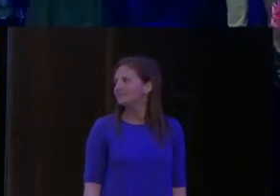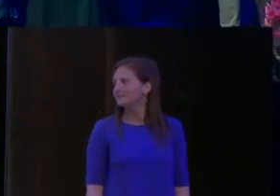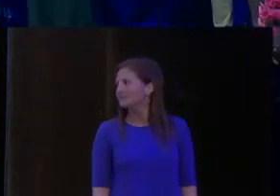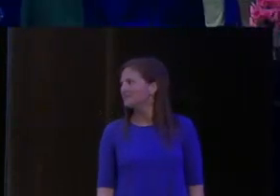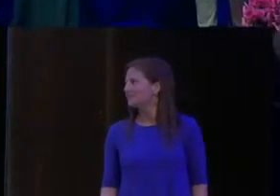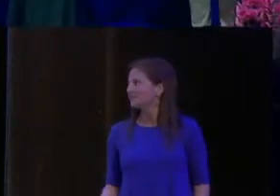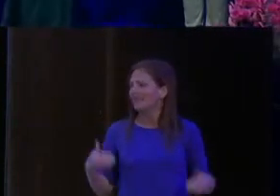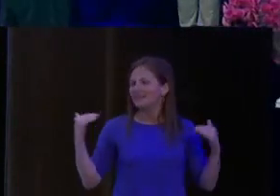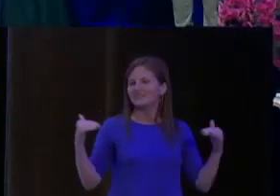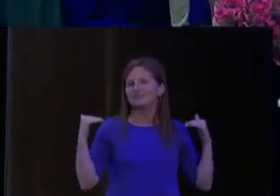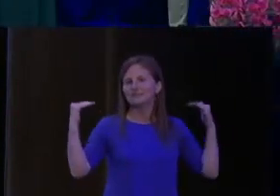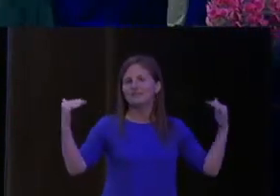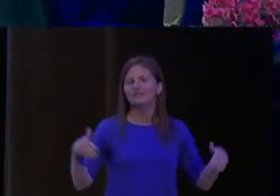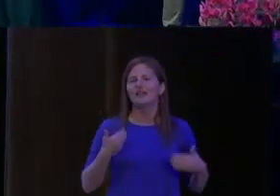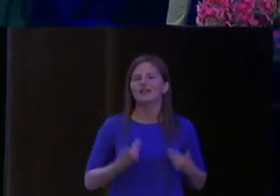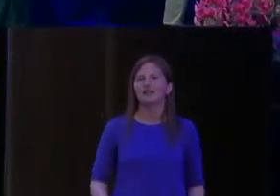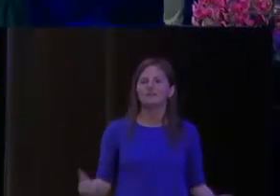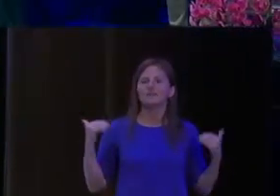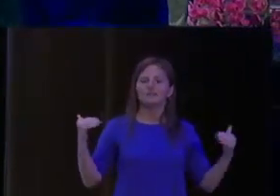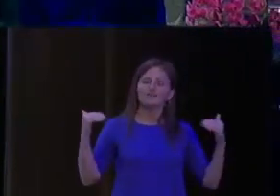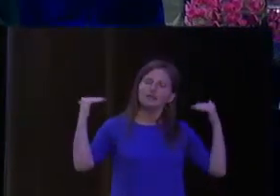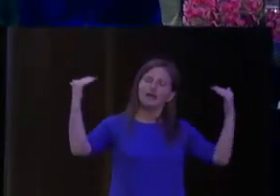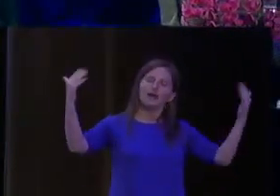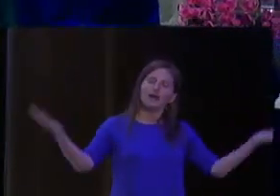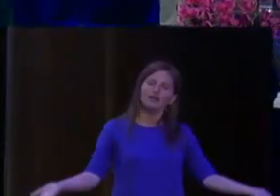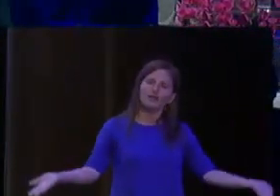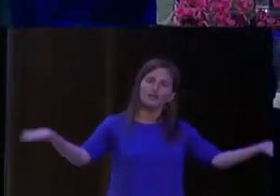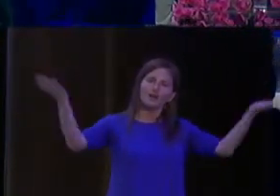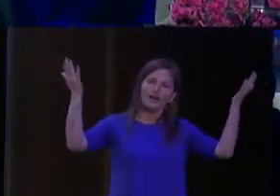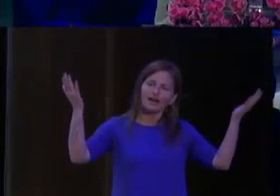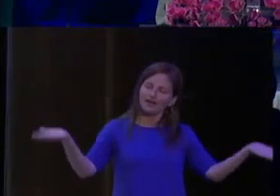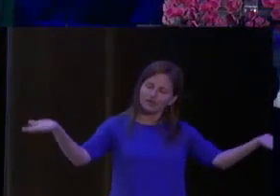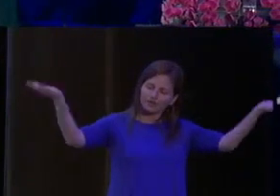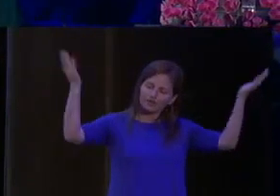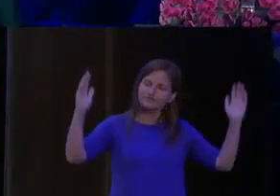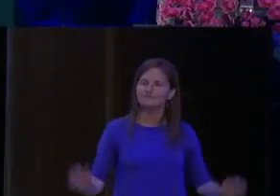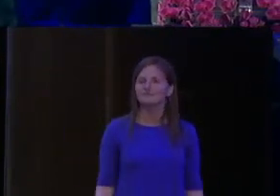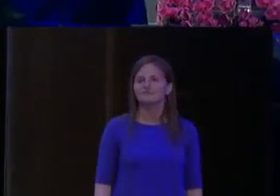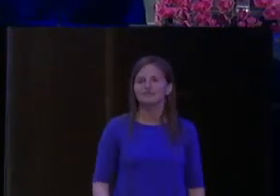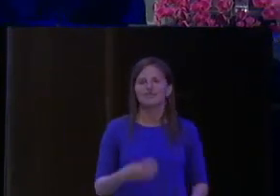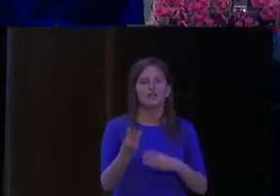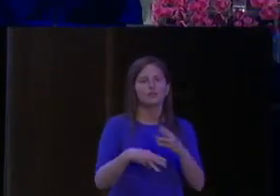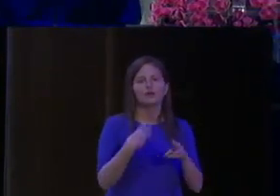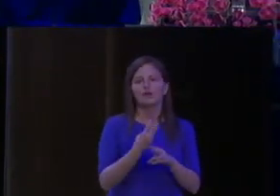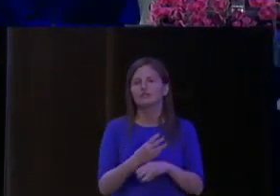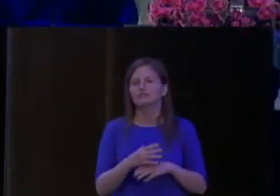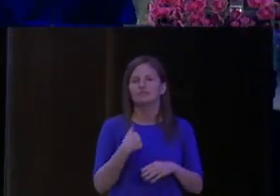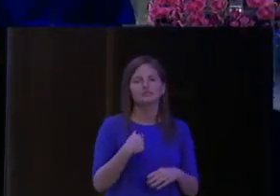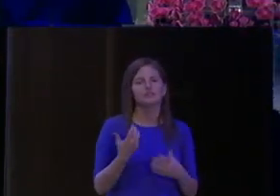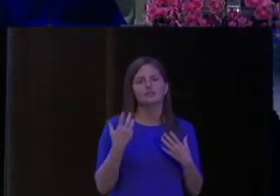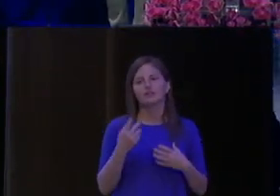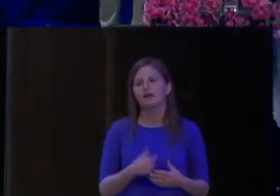on lifting me. God's love lifts me higher, higher. Now once I